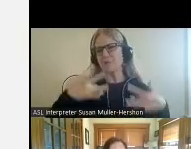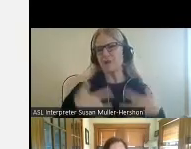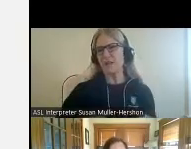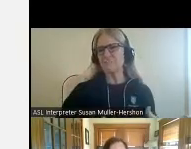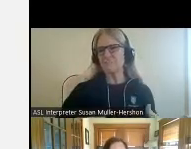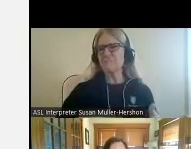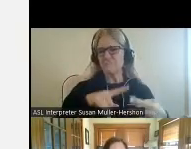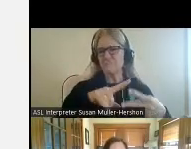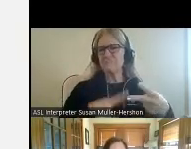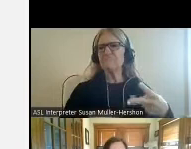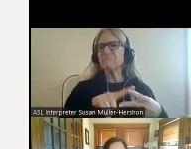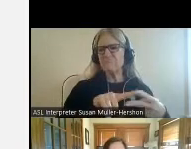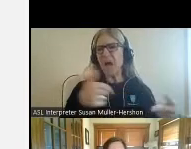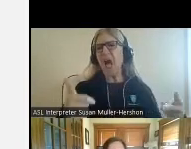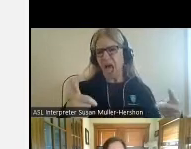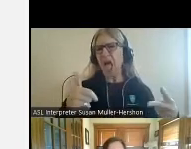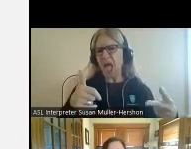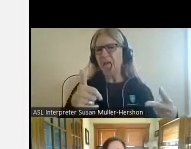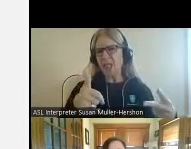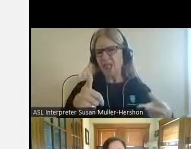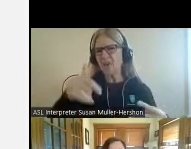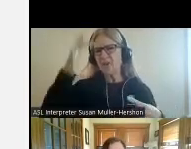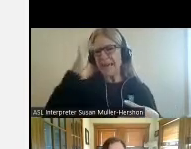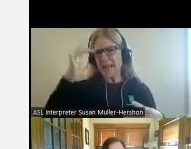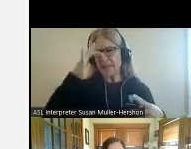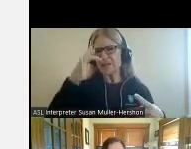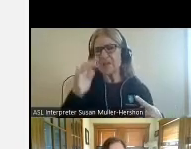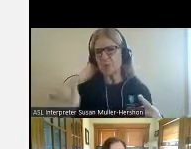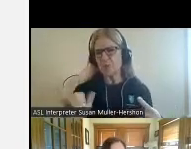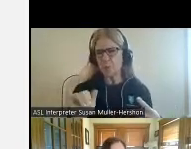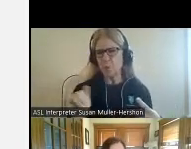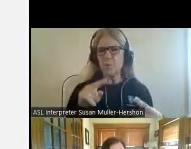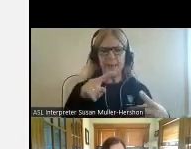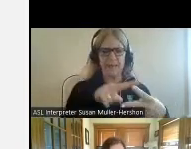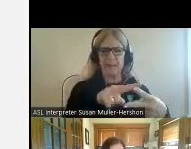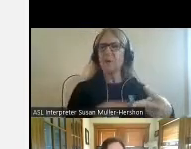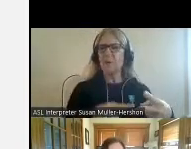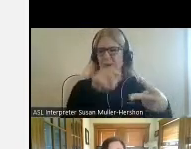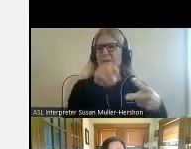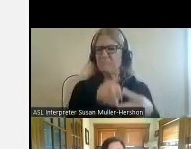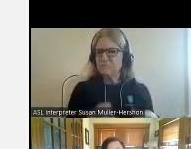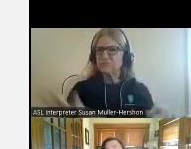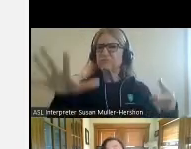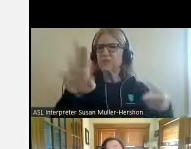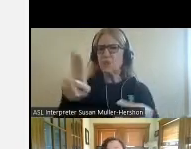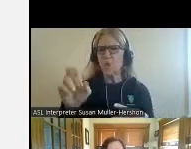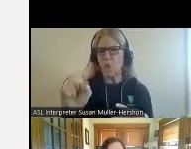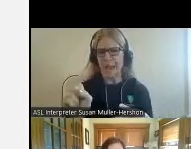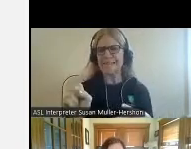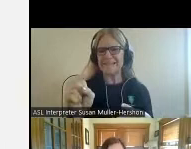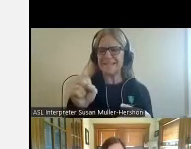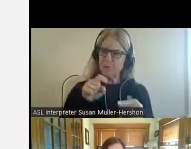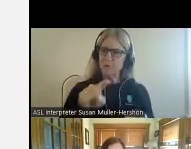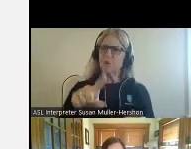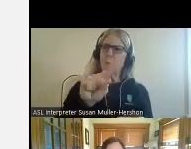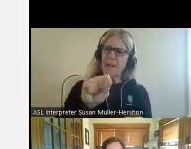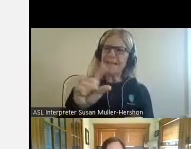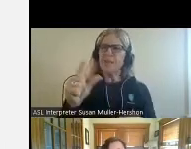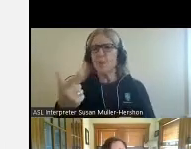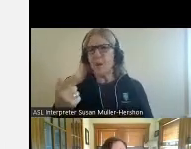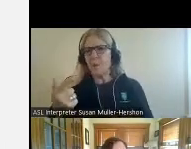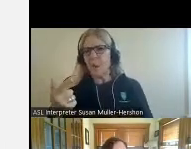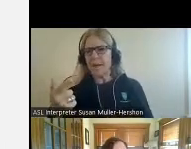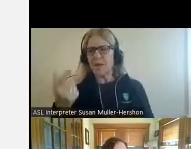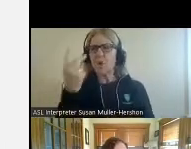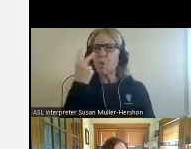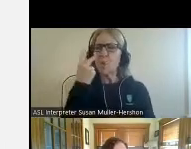health conditions as well, but really highlights the prevalence across the US at that point in time of these conditions. And you'll